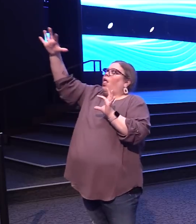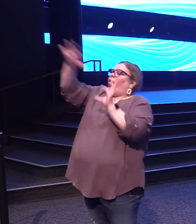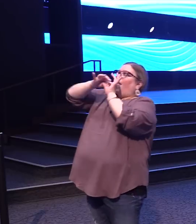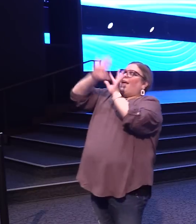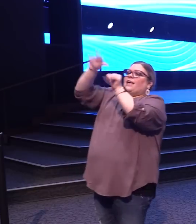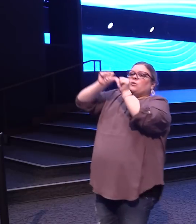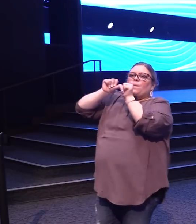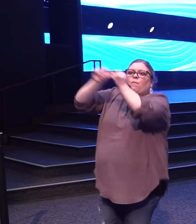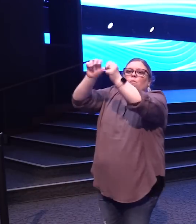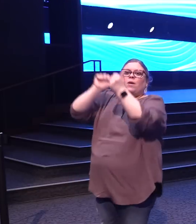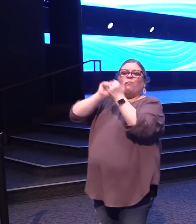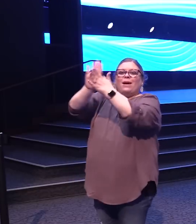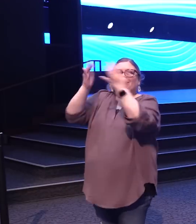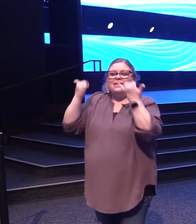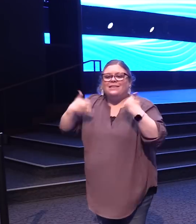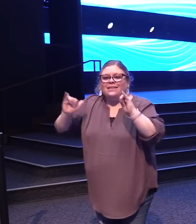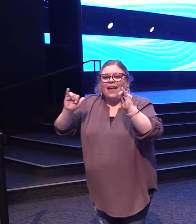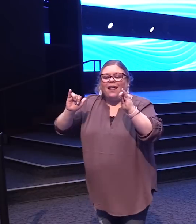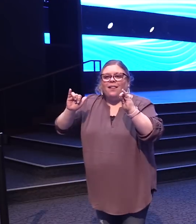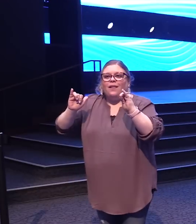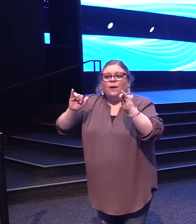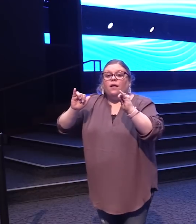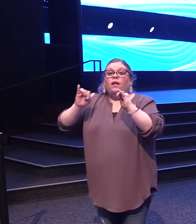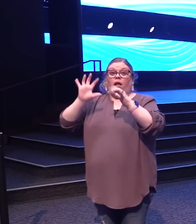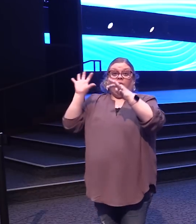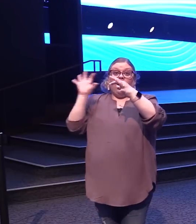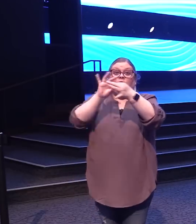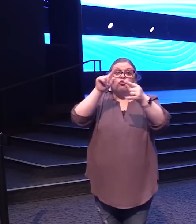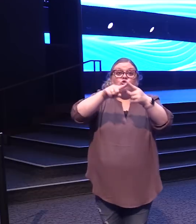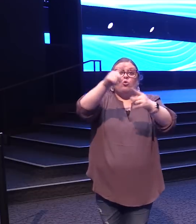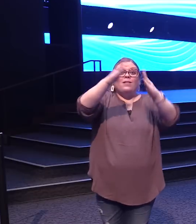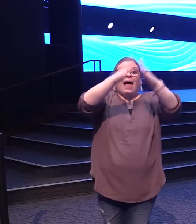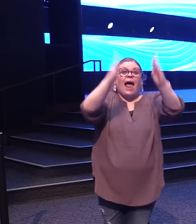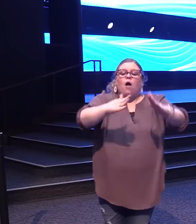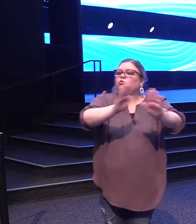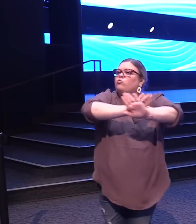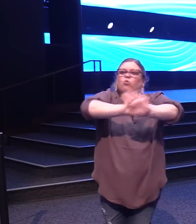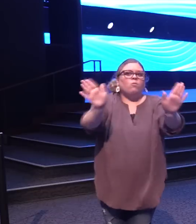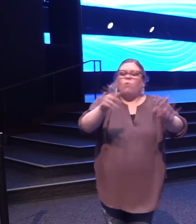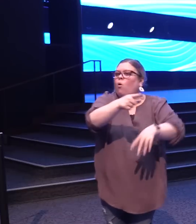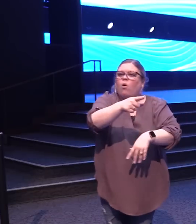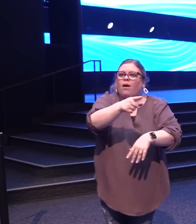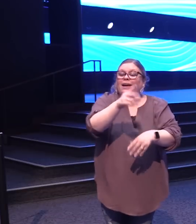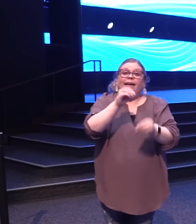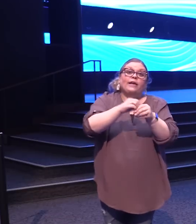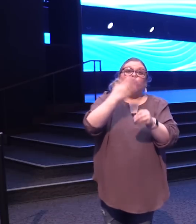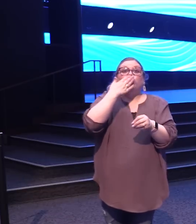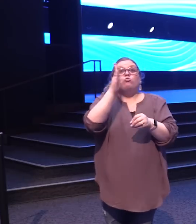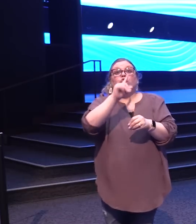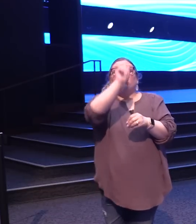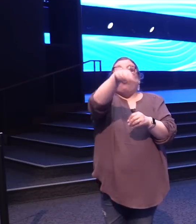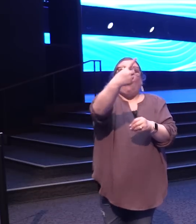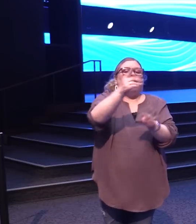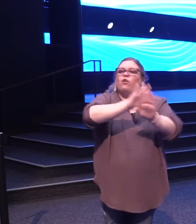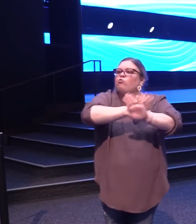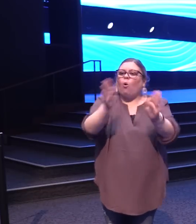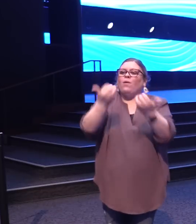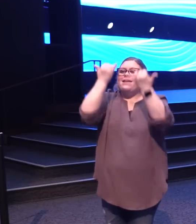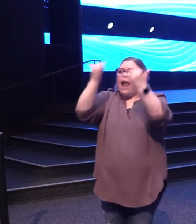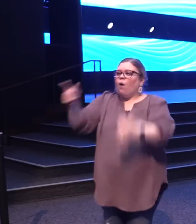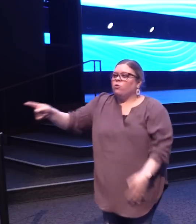permanent presence to a place, but that place is no longer a building in Jerusalem. It's